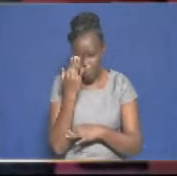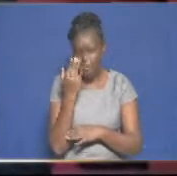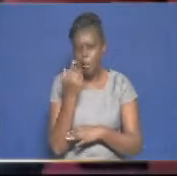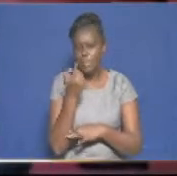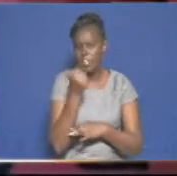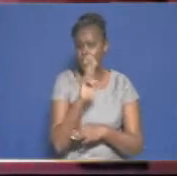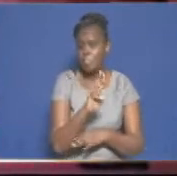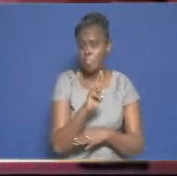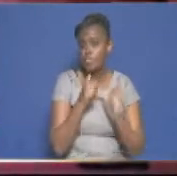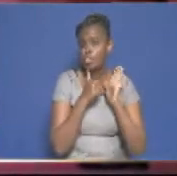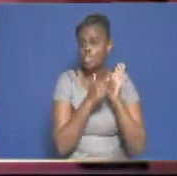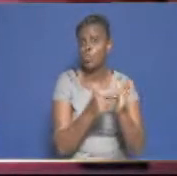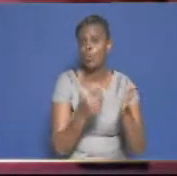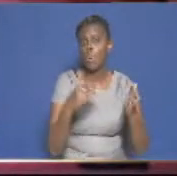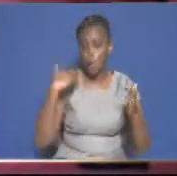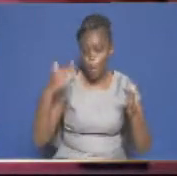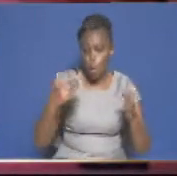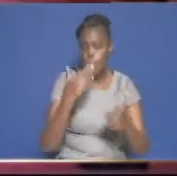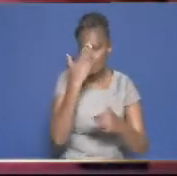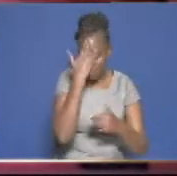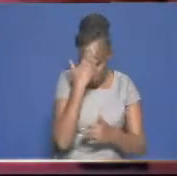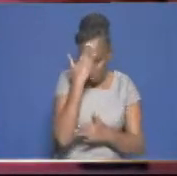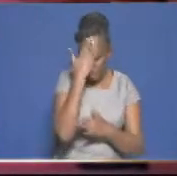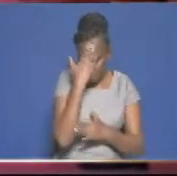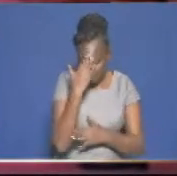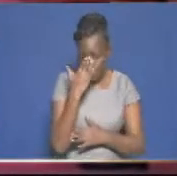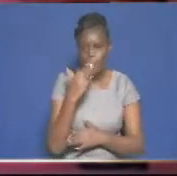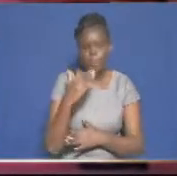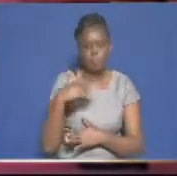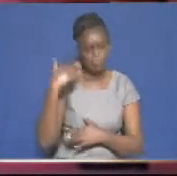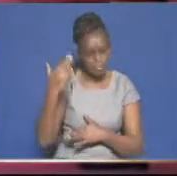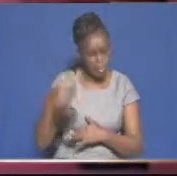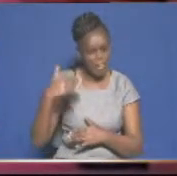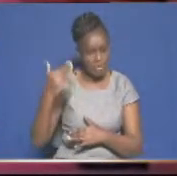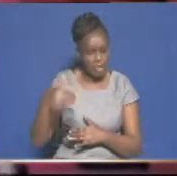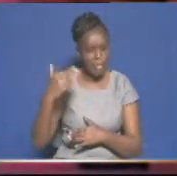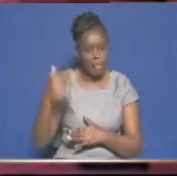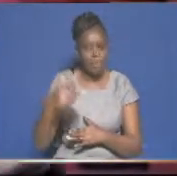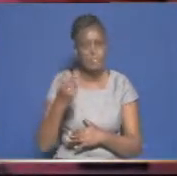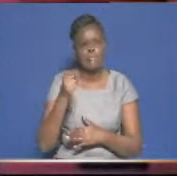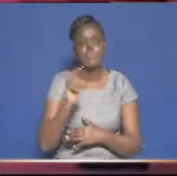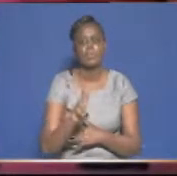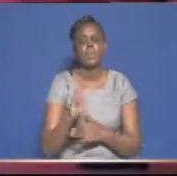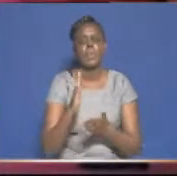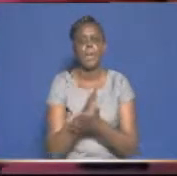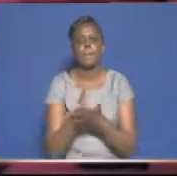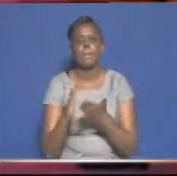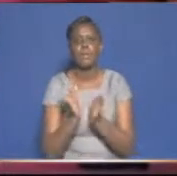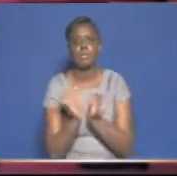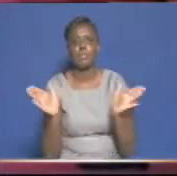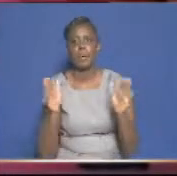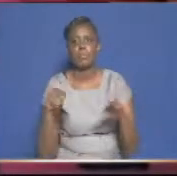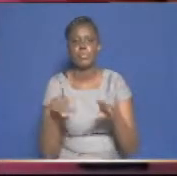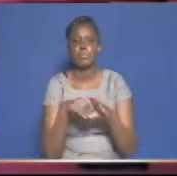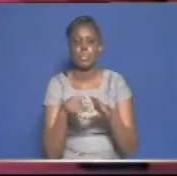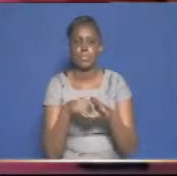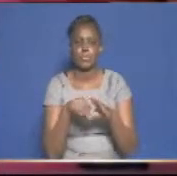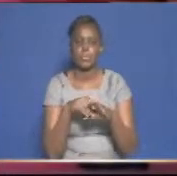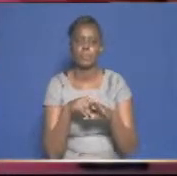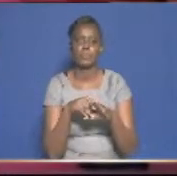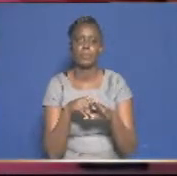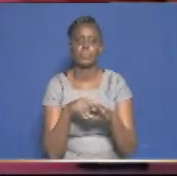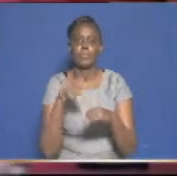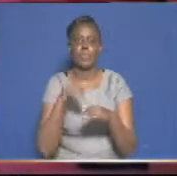show every Monday, and almost every day, and as part of public participating